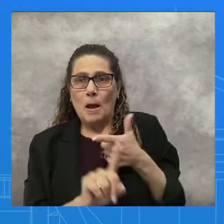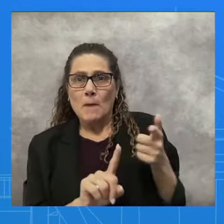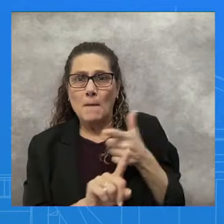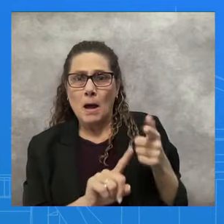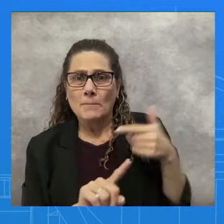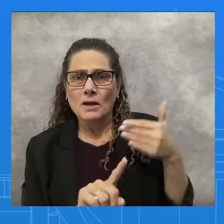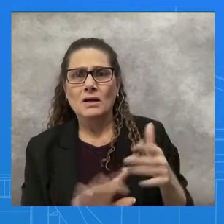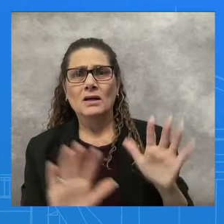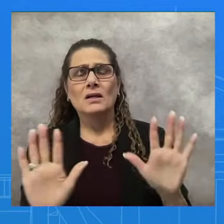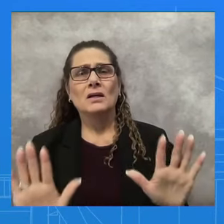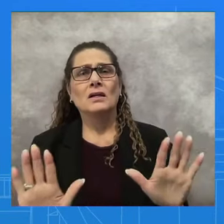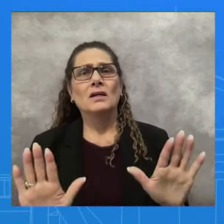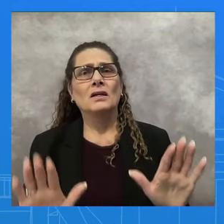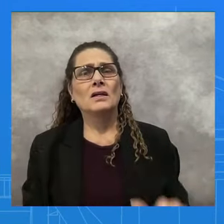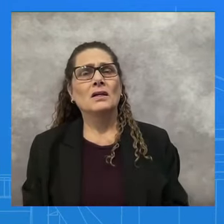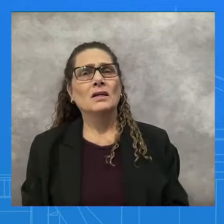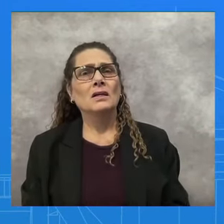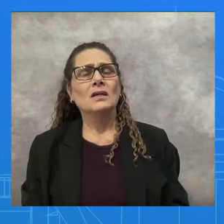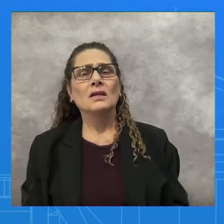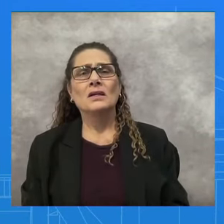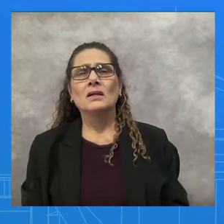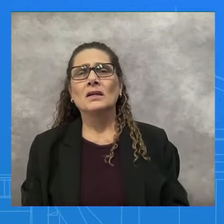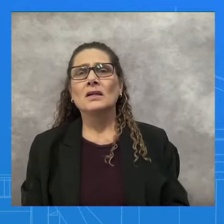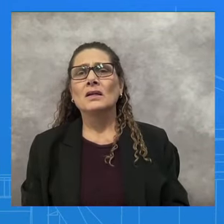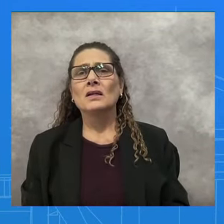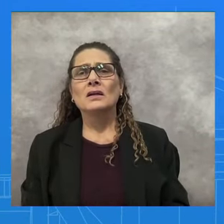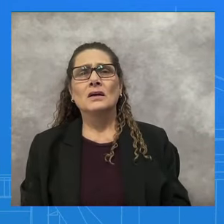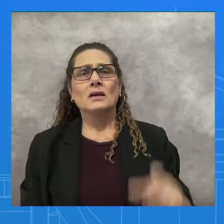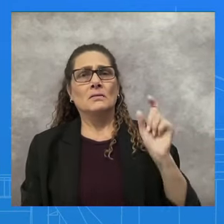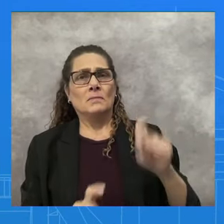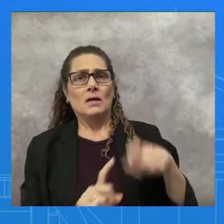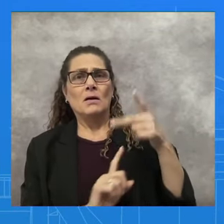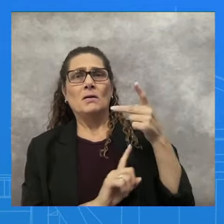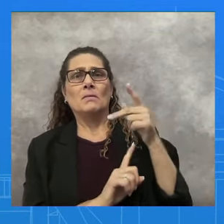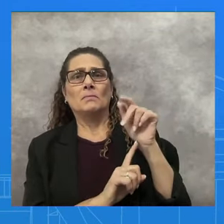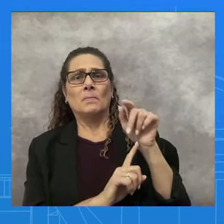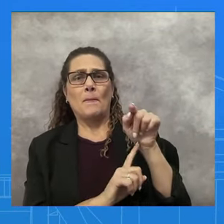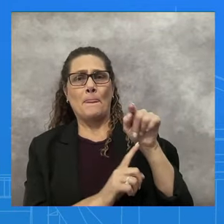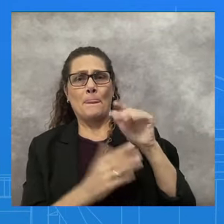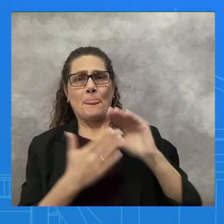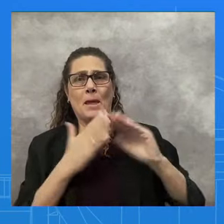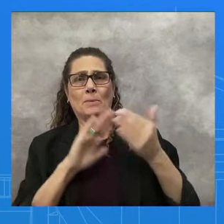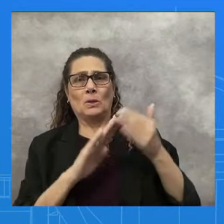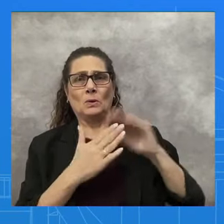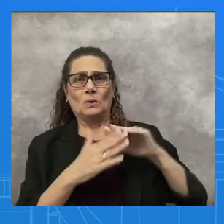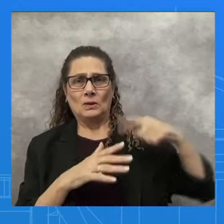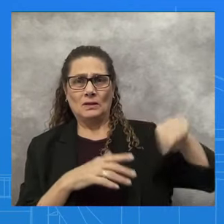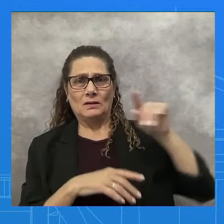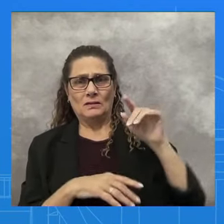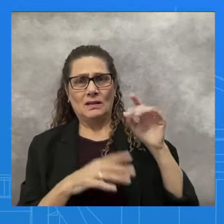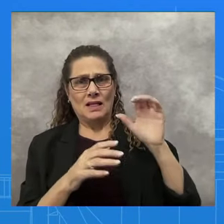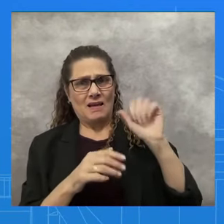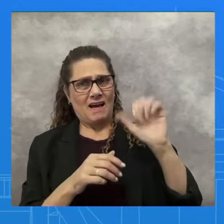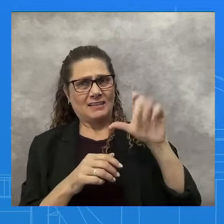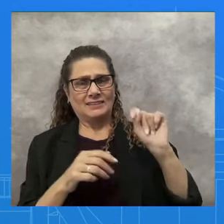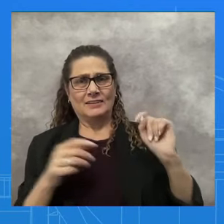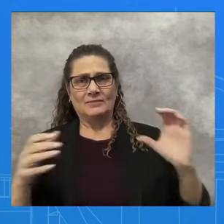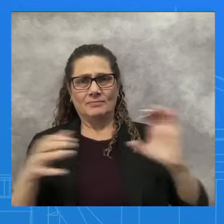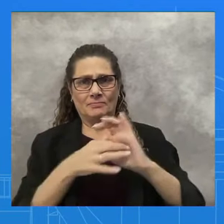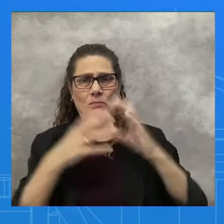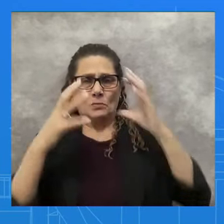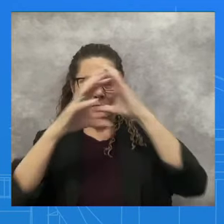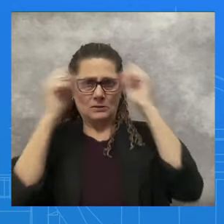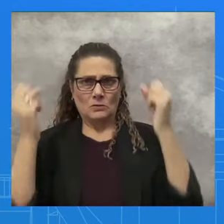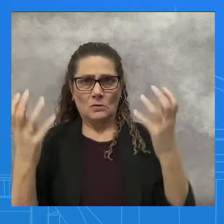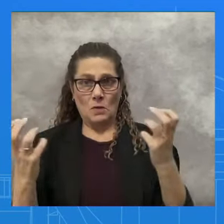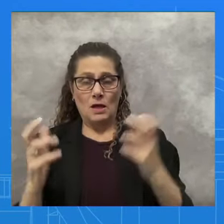the Bipartisan Safer Communities Act, the president has taken action to keep guns out of dangerous hands by expanding